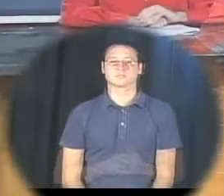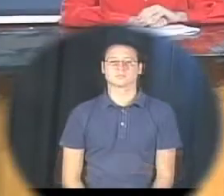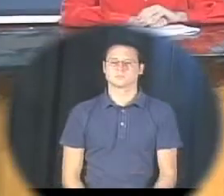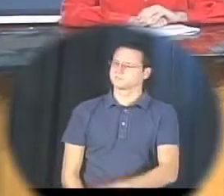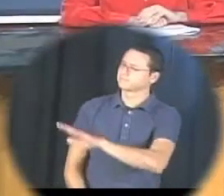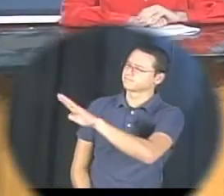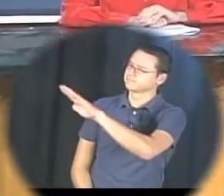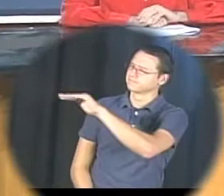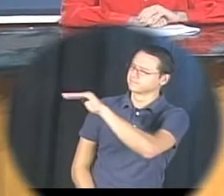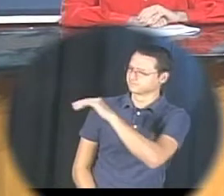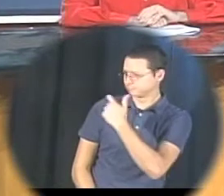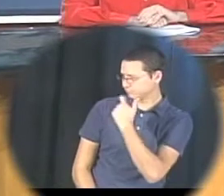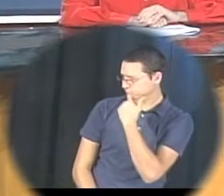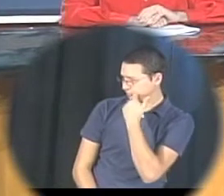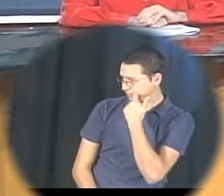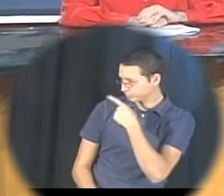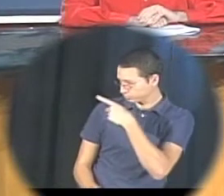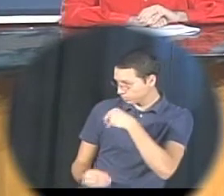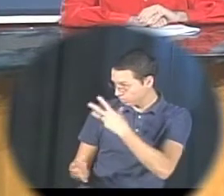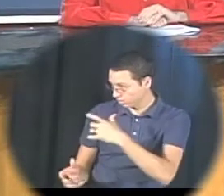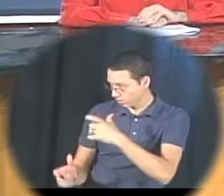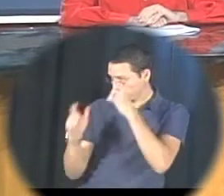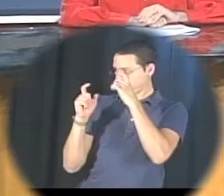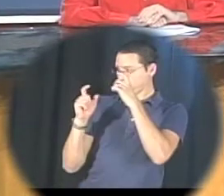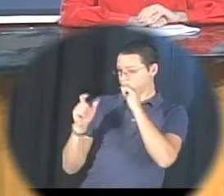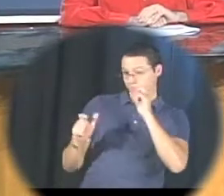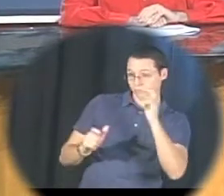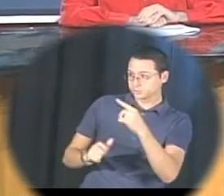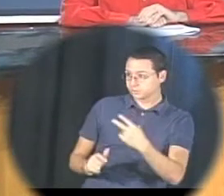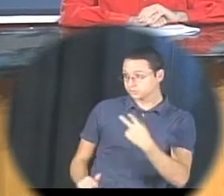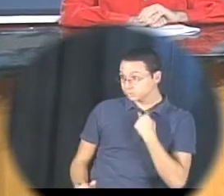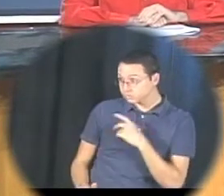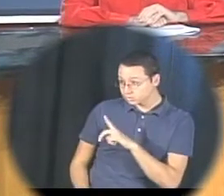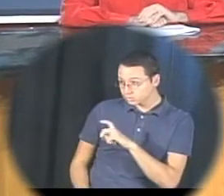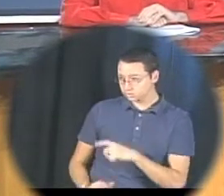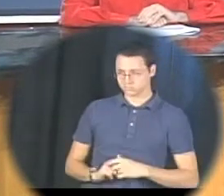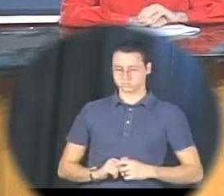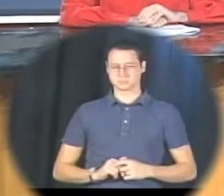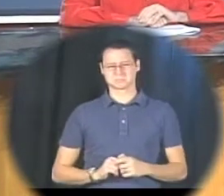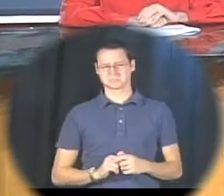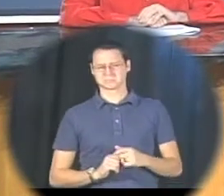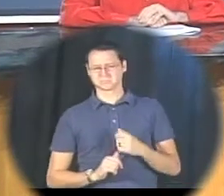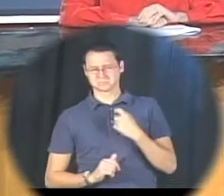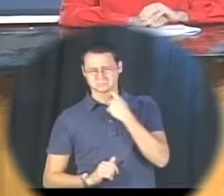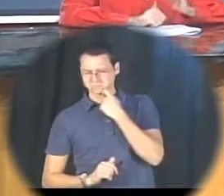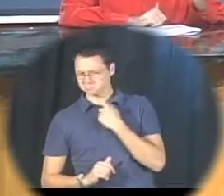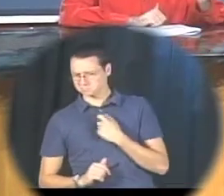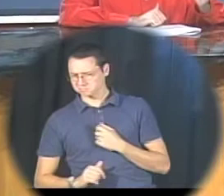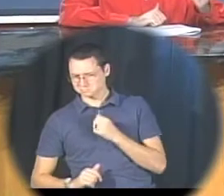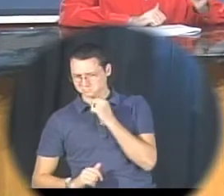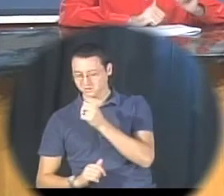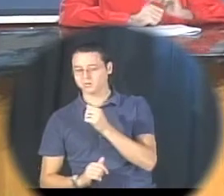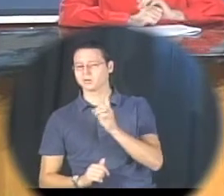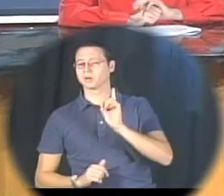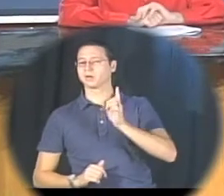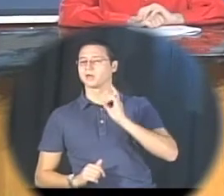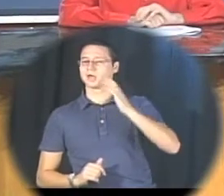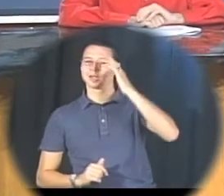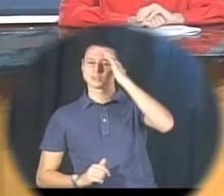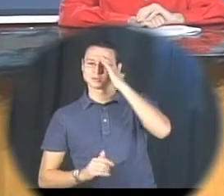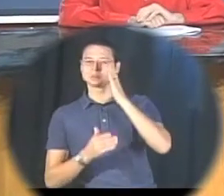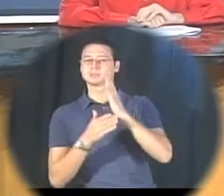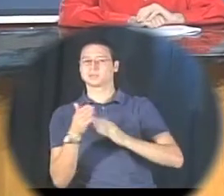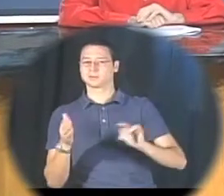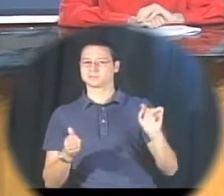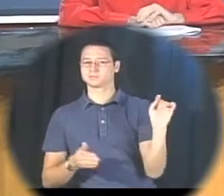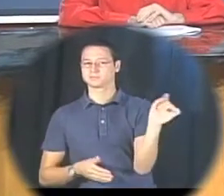Hey Devin, have you ever been put on the spot with any interesting questions? Not lately, Nate, but I know of some students that have been